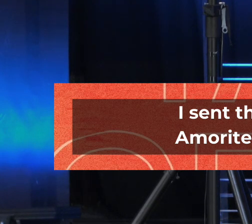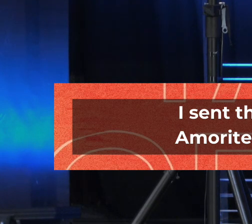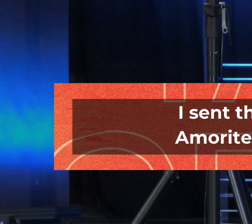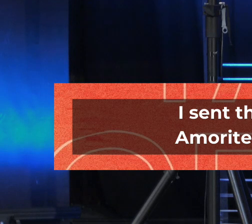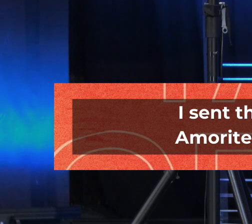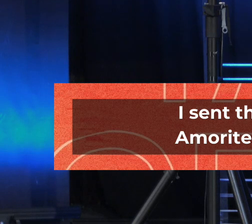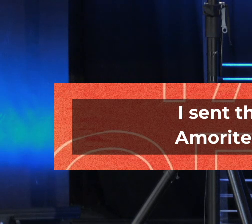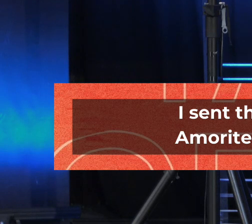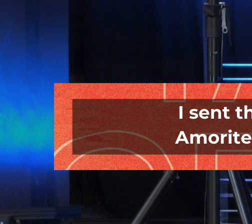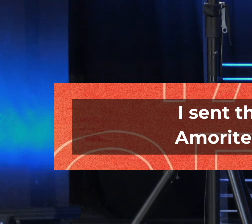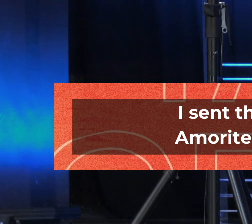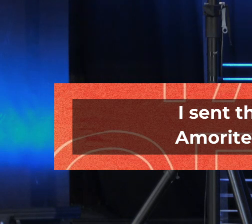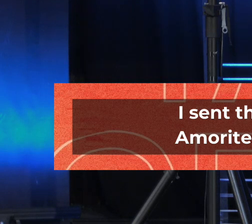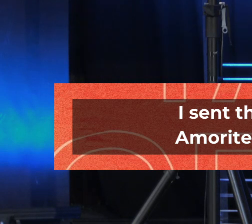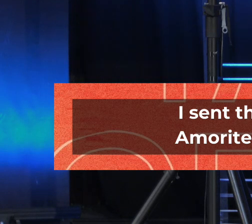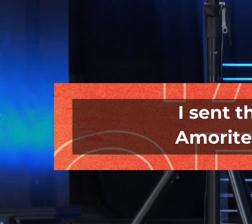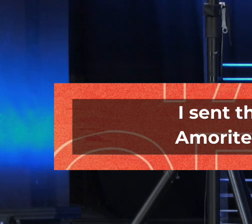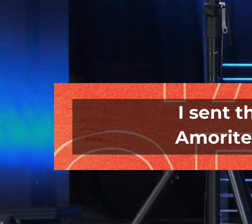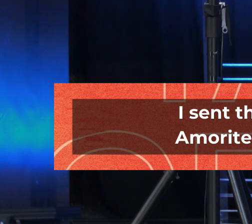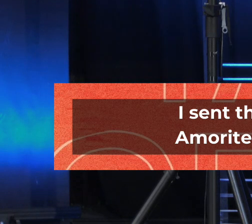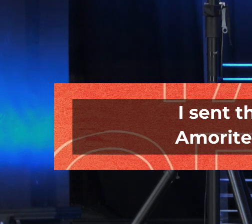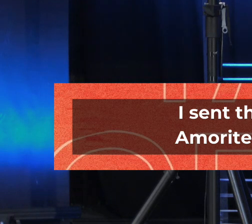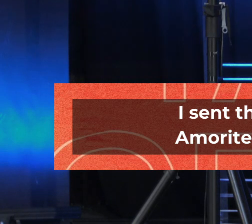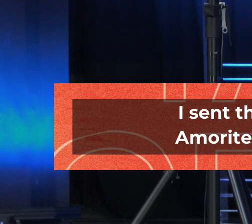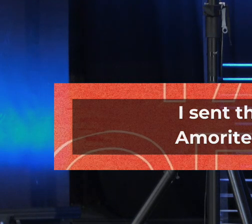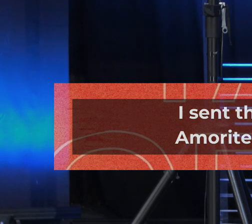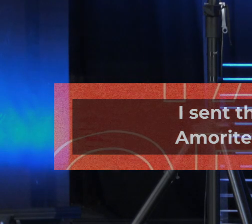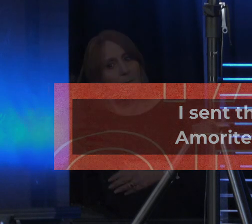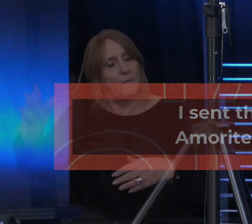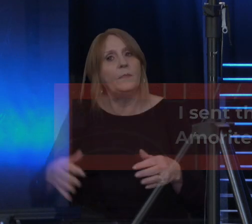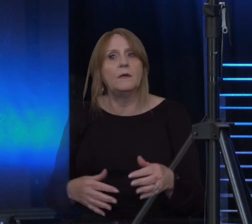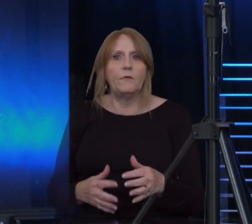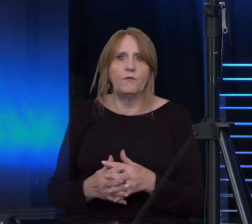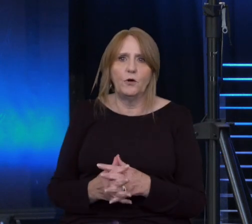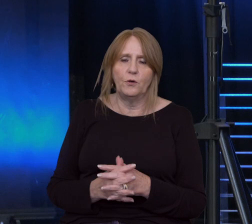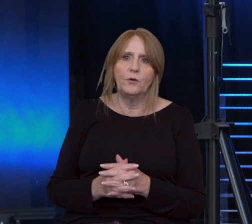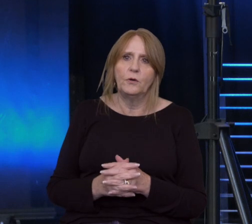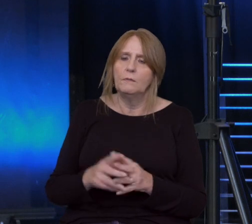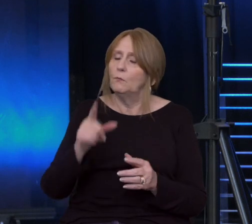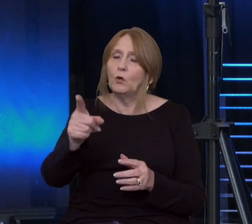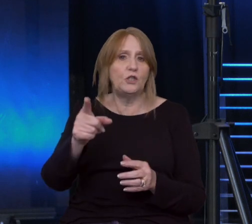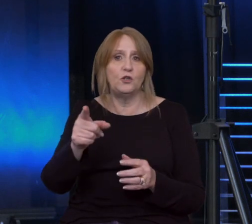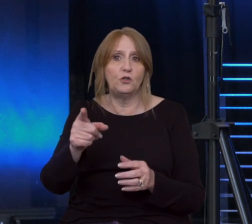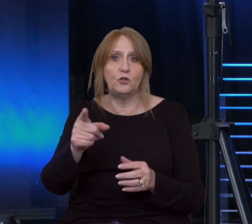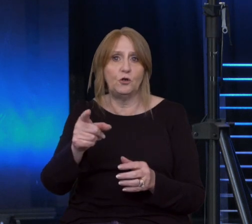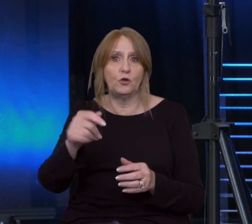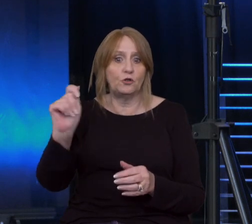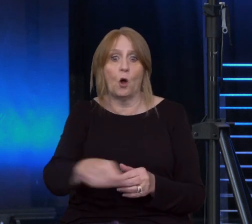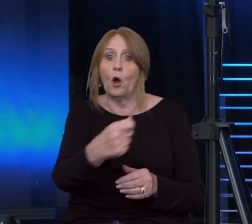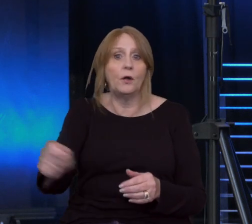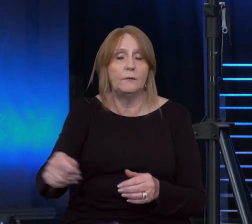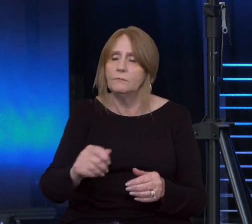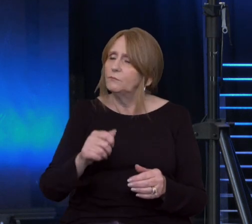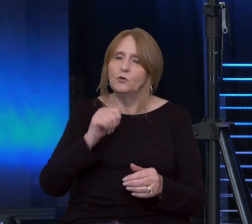It wasn't your sword and it wasn't your bow. I sent the hornet before you. You ever noticed that verse?